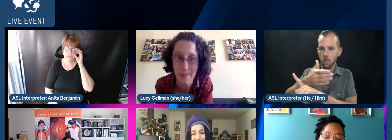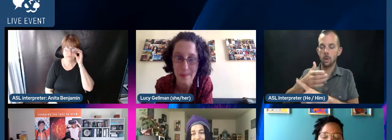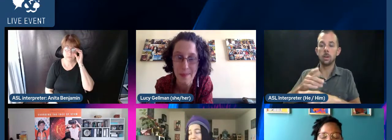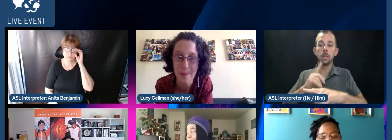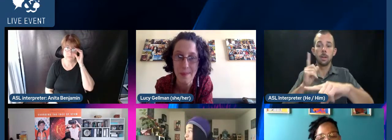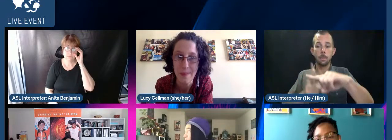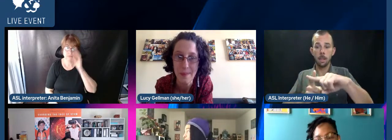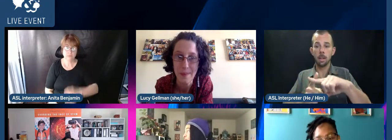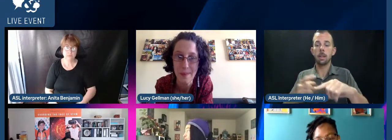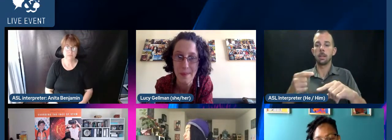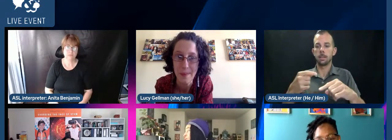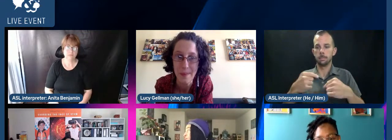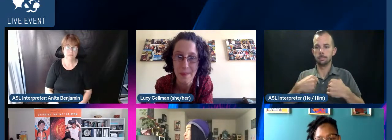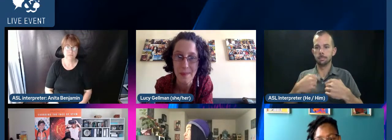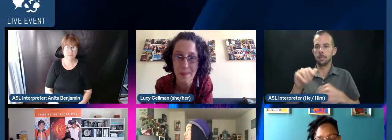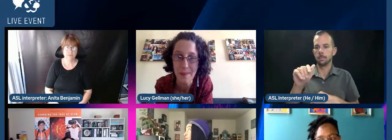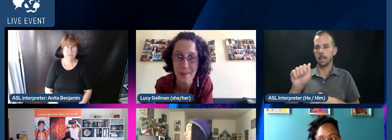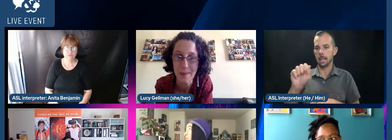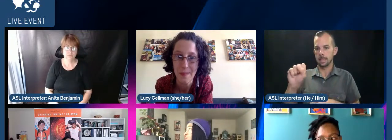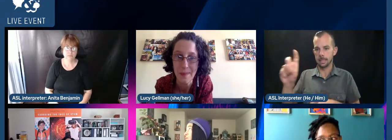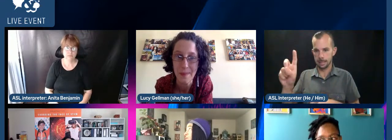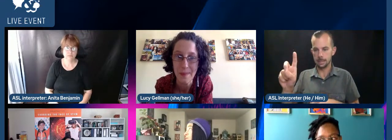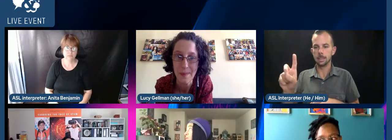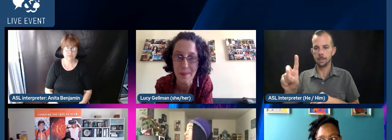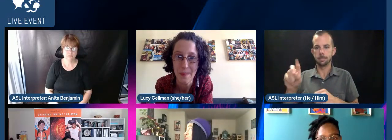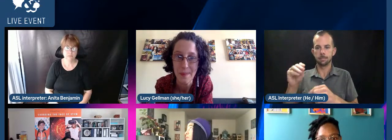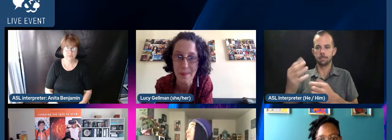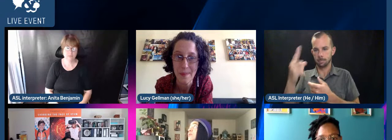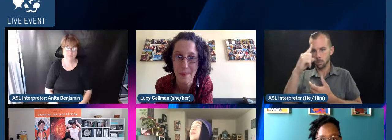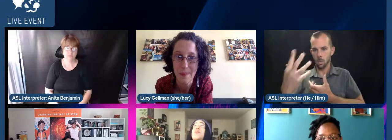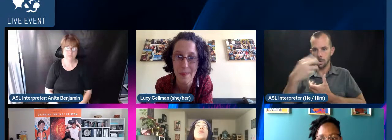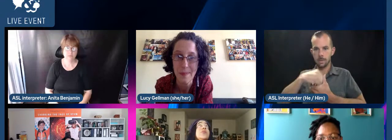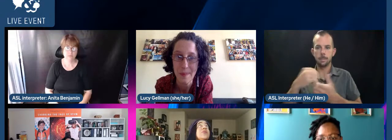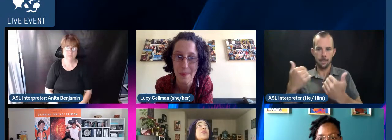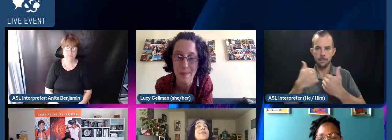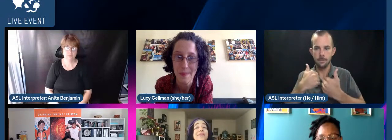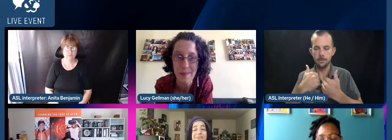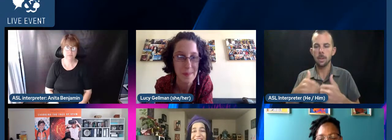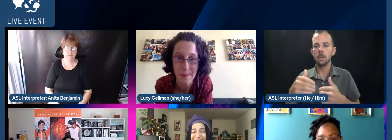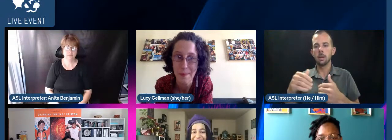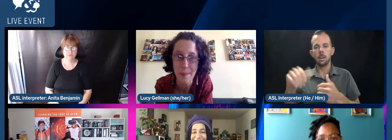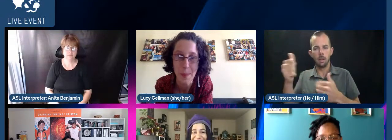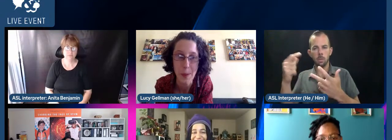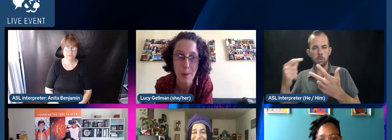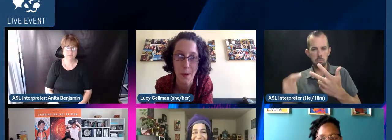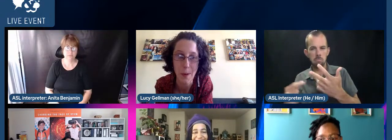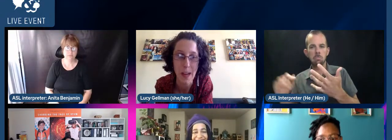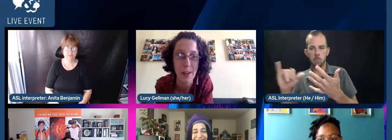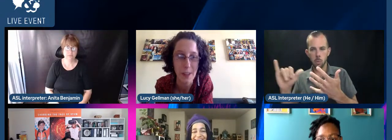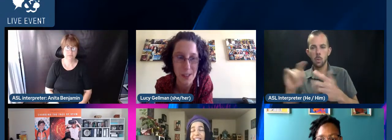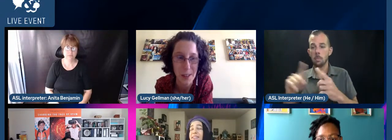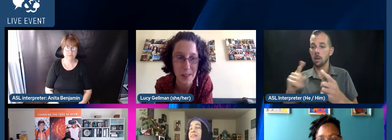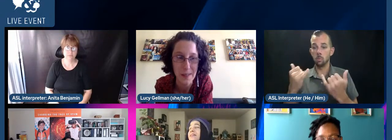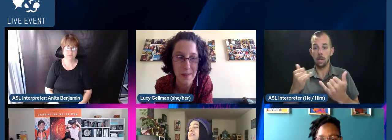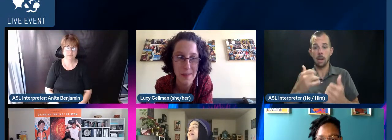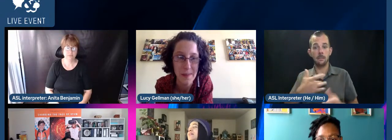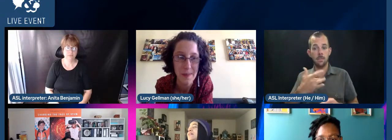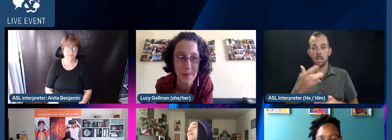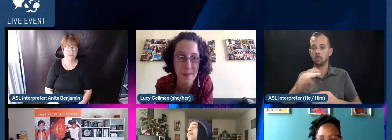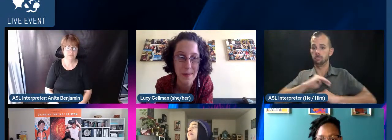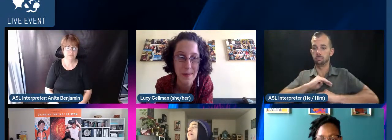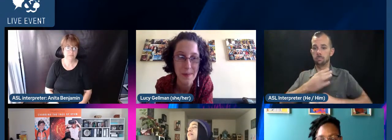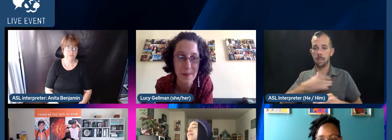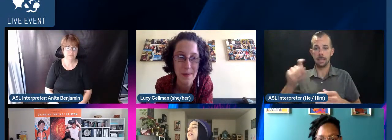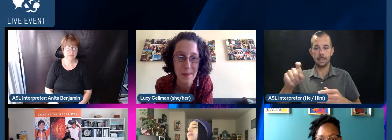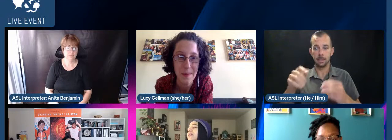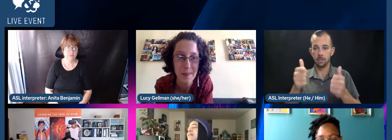disorder and some facial tics, but my needs are pretty well met right now. Beautiful. And Crystal?